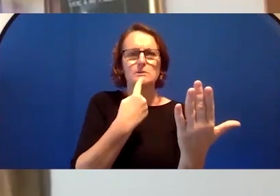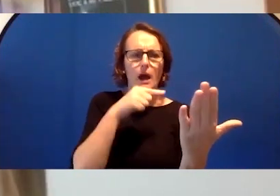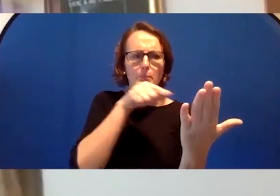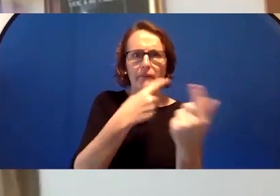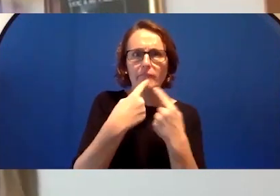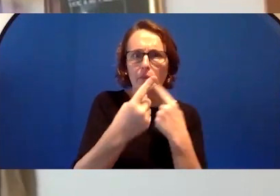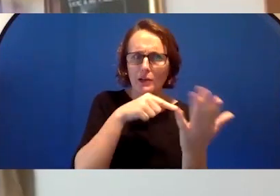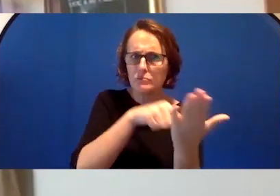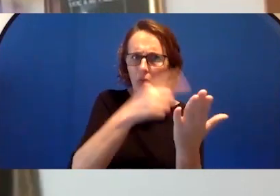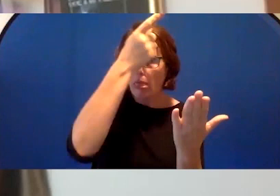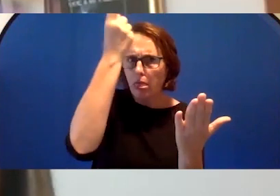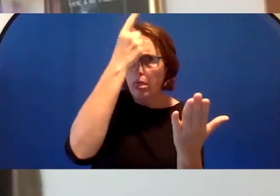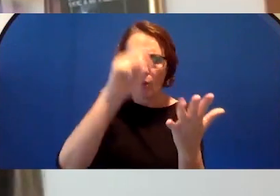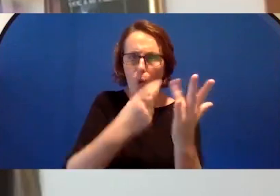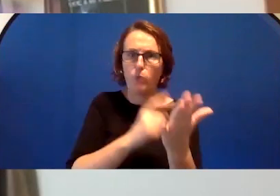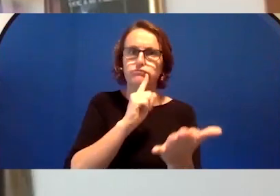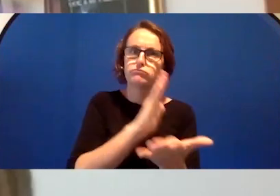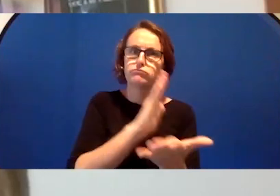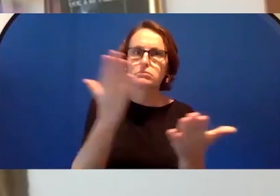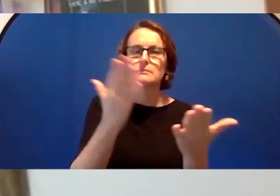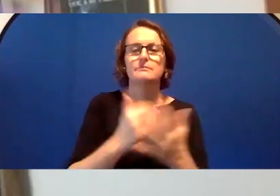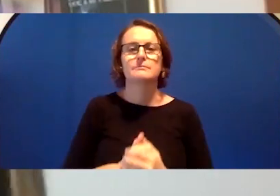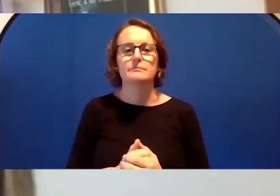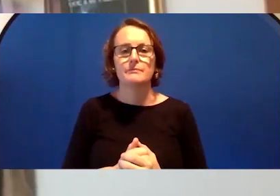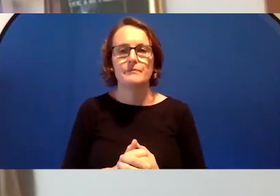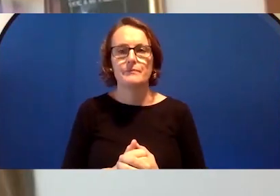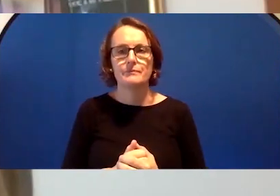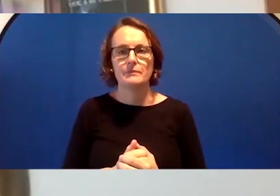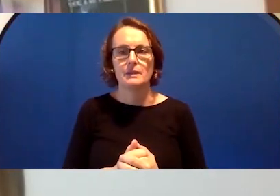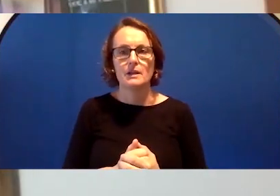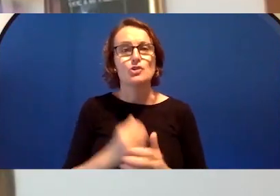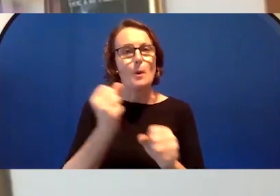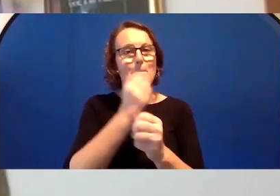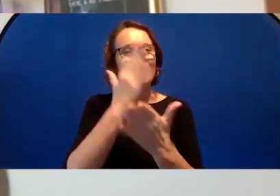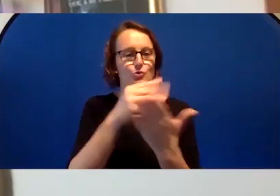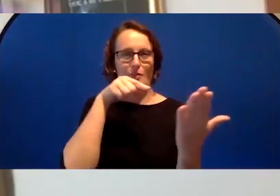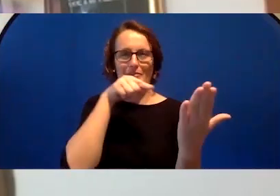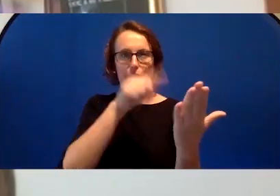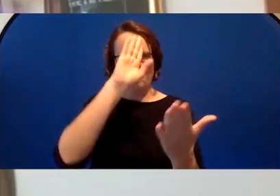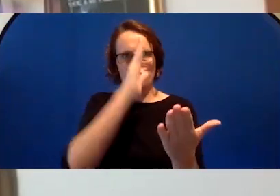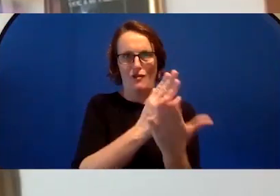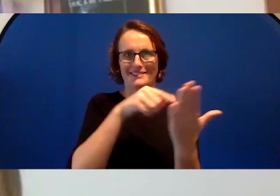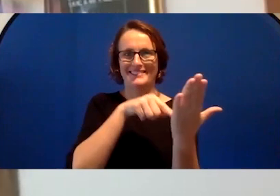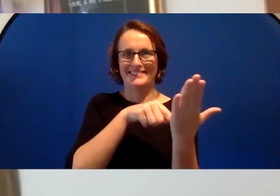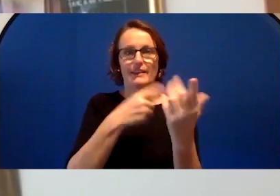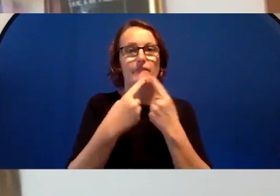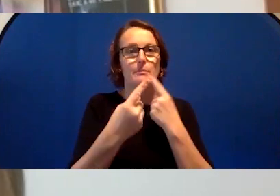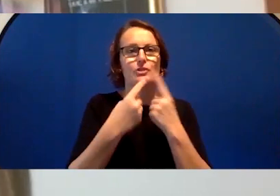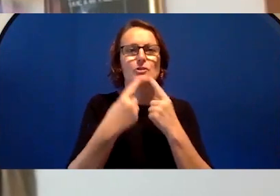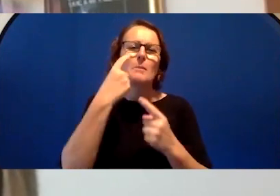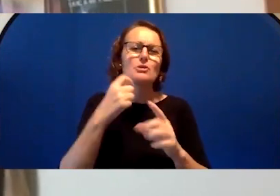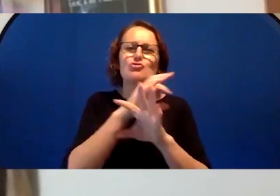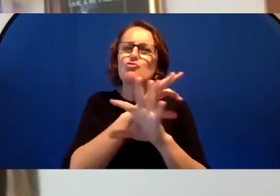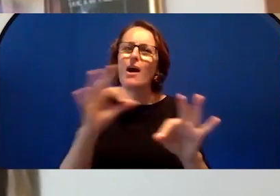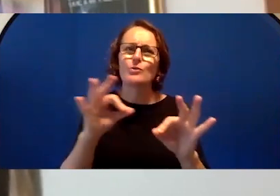getting as well. We want to stay informed by these reliable news sources, but try not to be overwhelmed by opinion